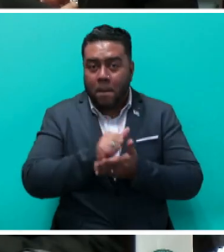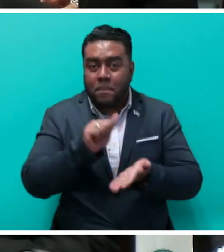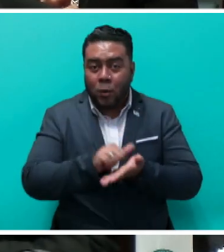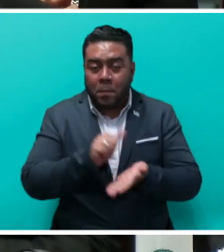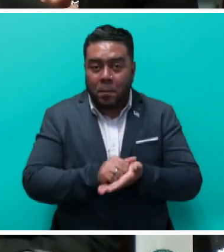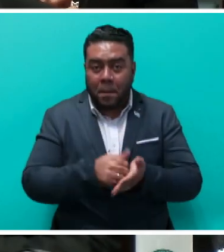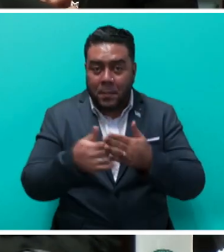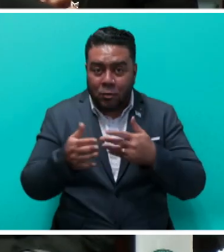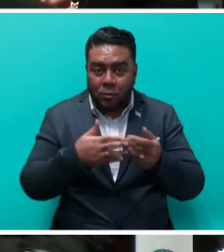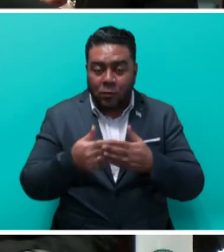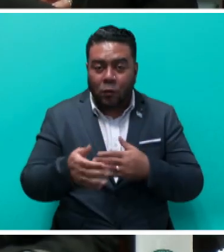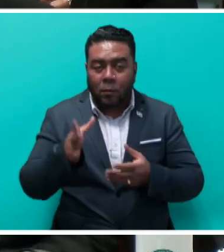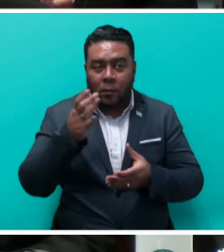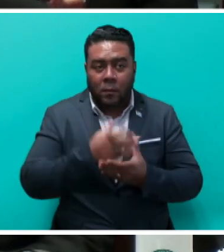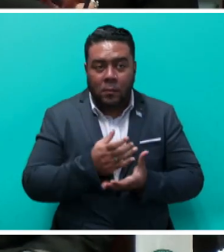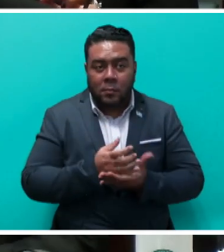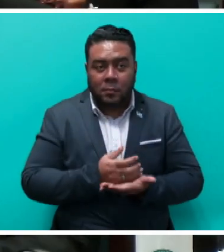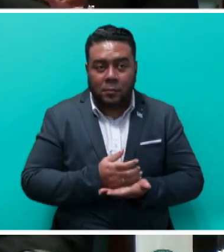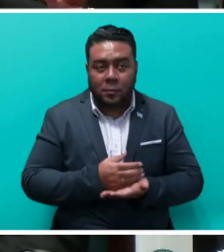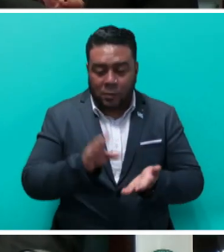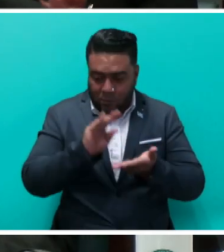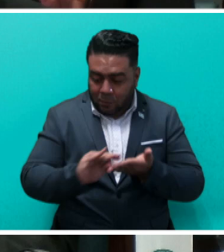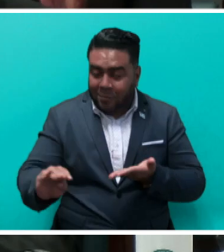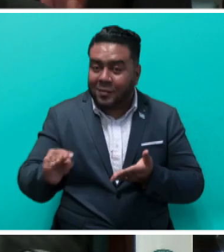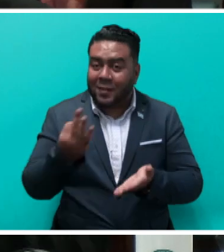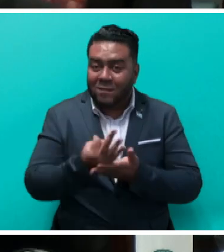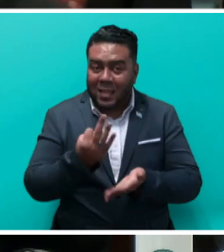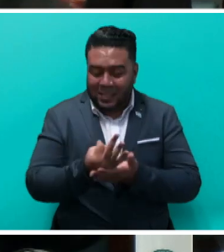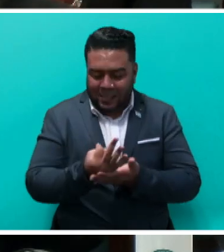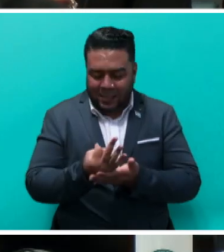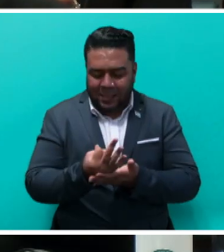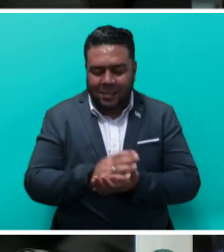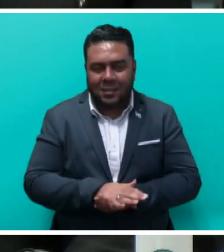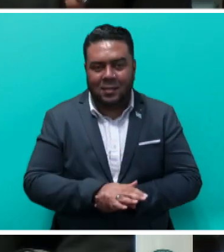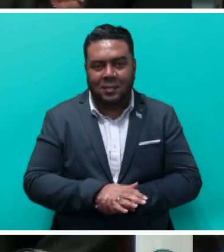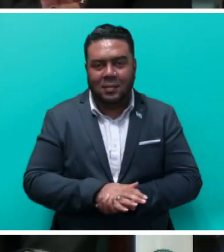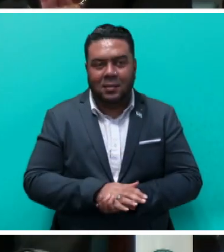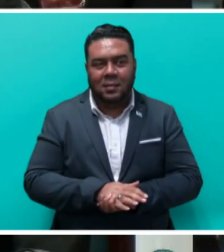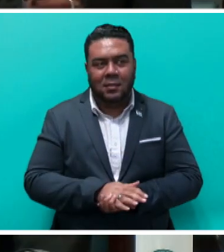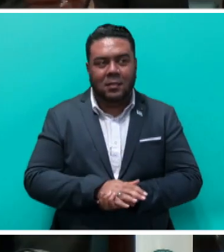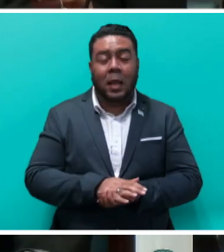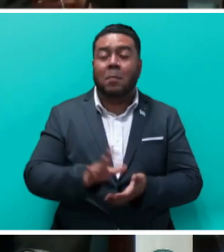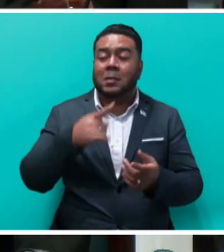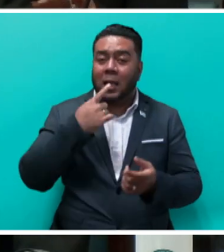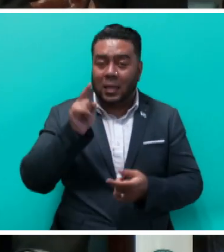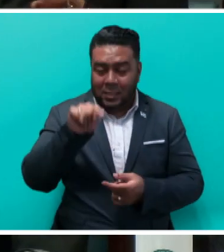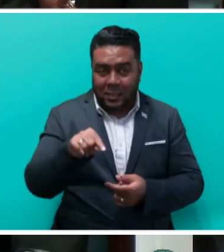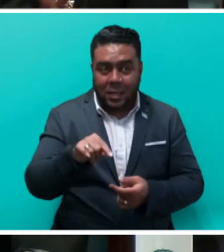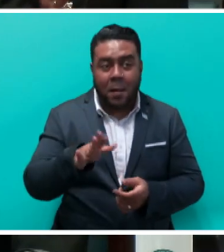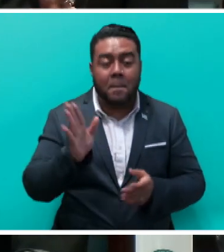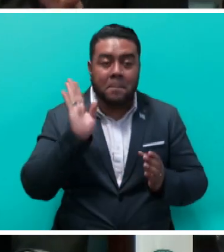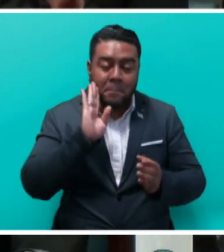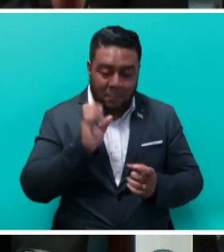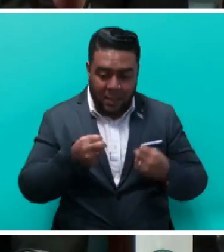including cabinet approval for redeployment of funds. The reason why I'm saying this at the beginning, Mr. Speaker, because what the honourable member